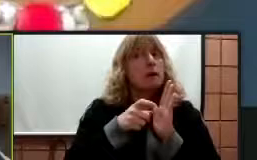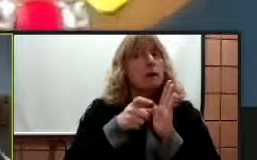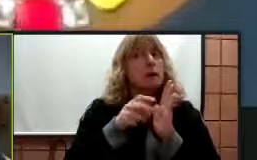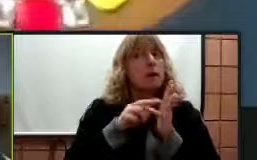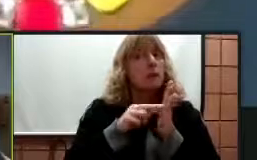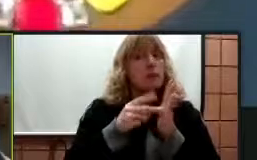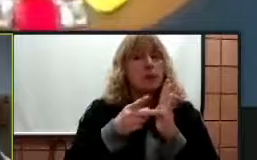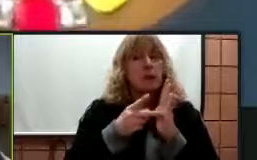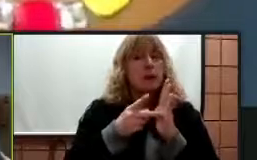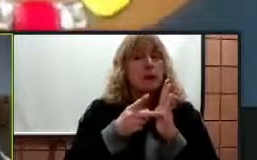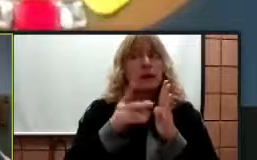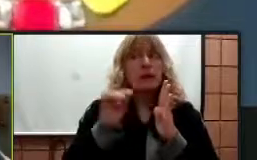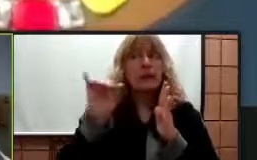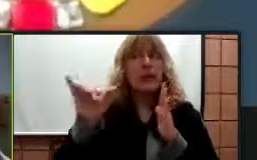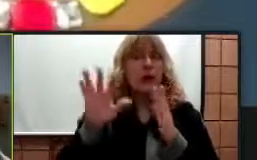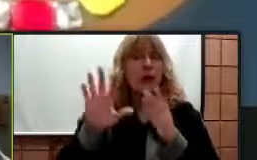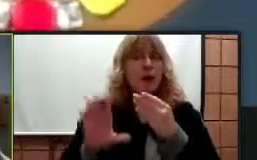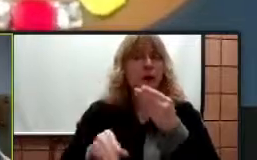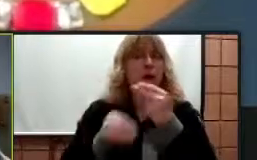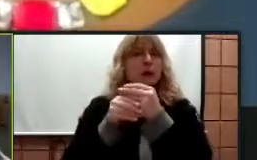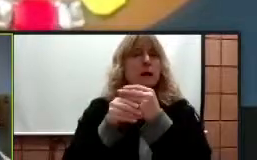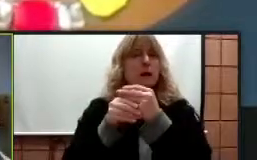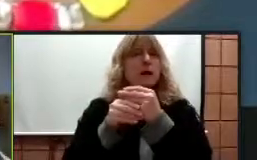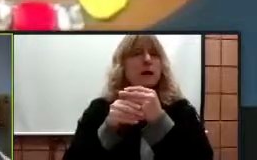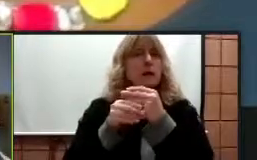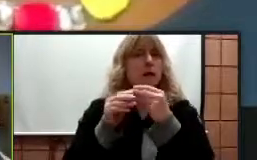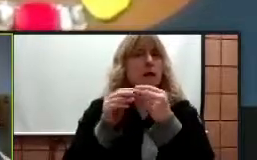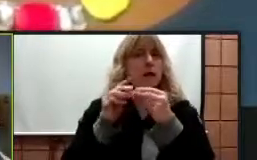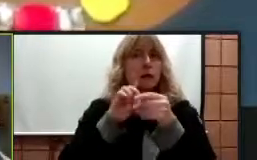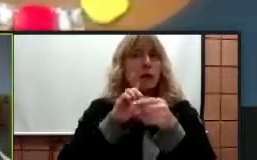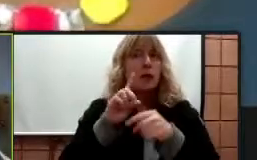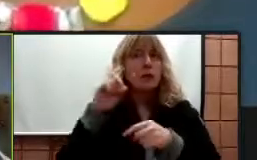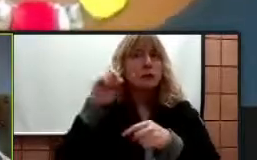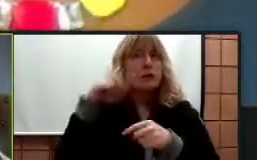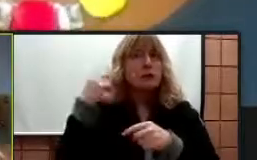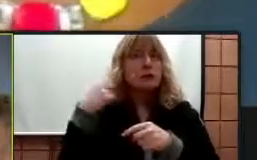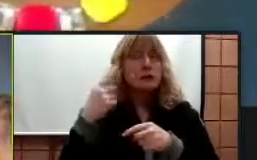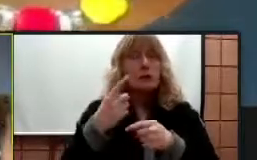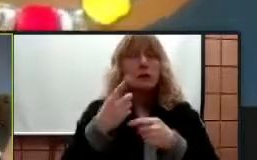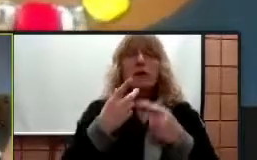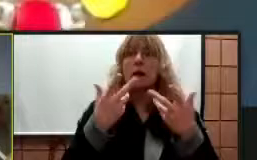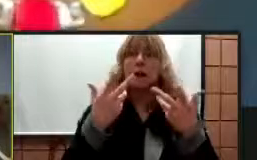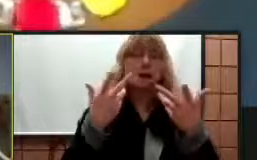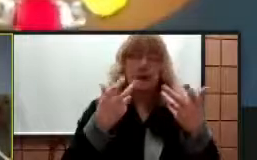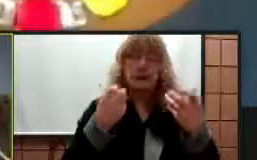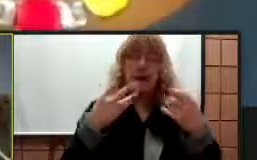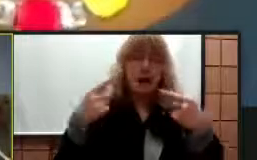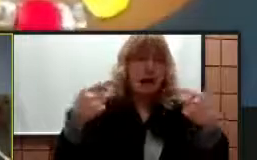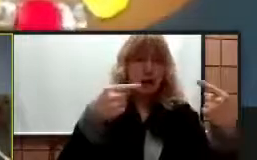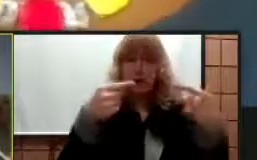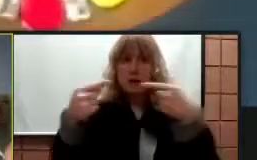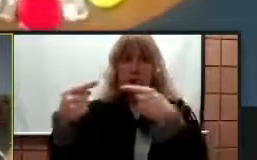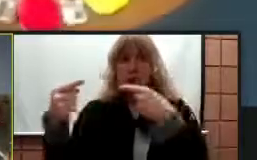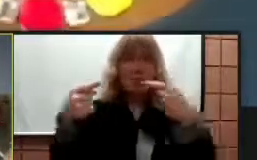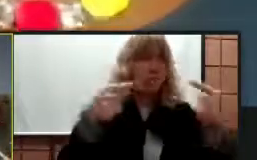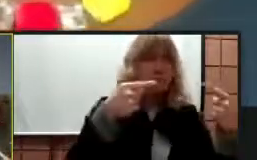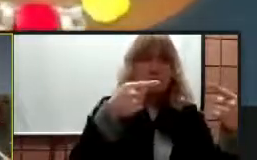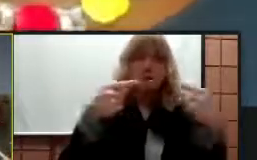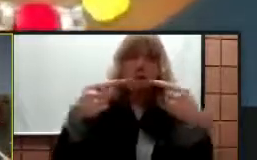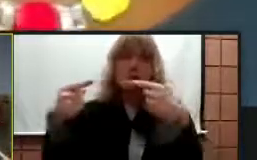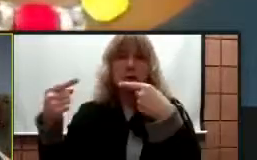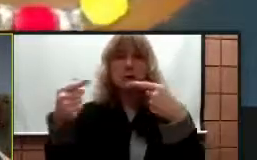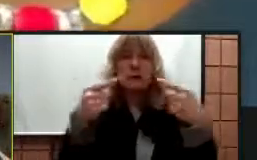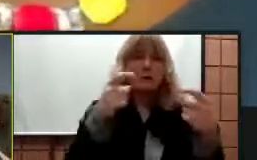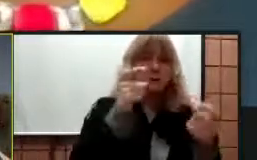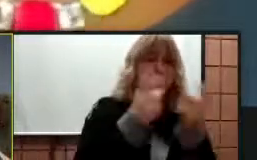craziness. And so pretty much in a nutshell, there's a lot of going back and forth. There's some changing. There's a lot of